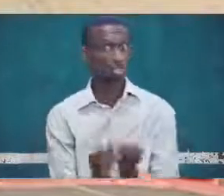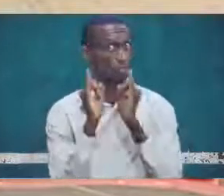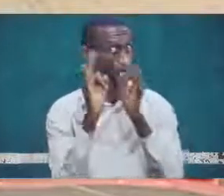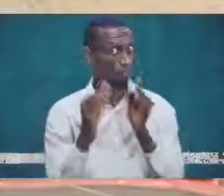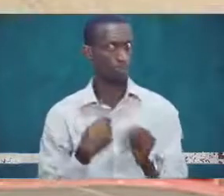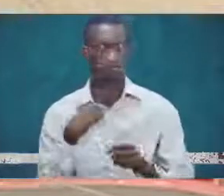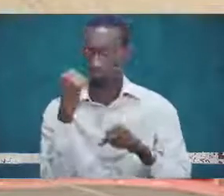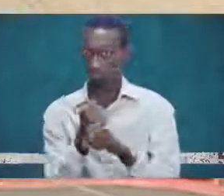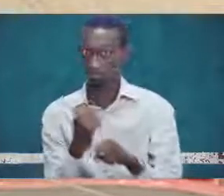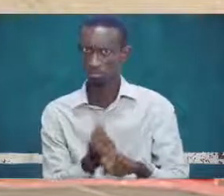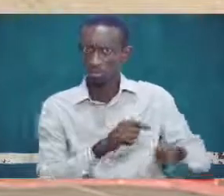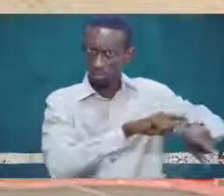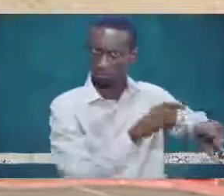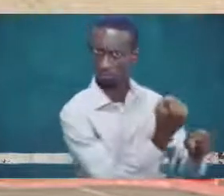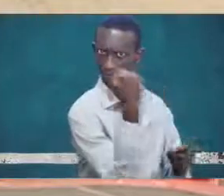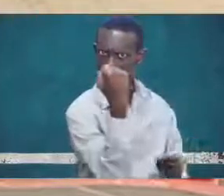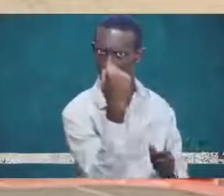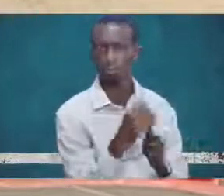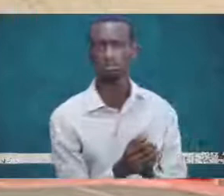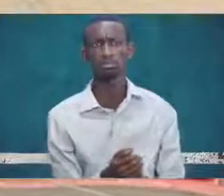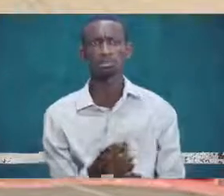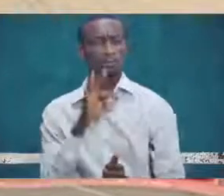work 5 hours, I will get